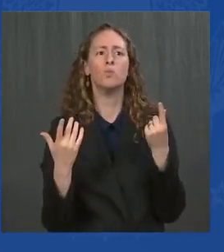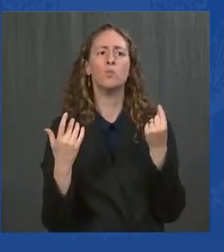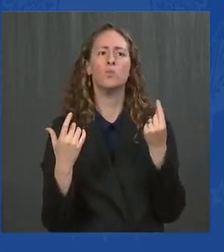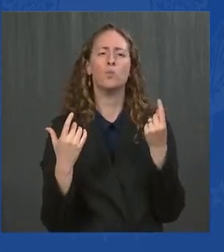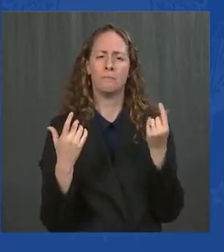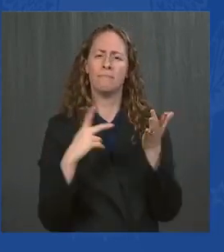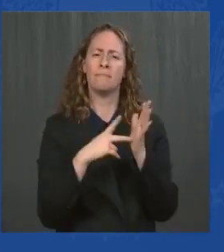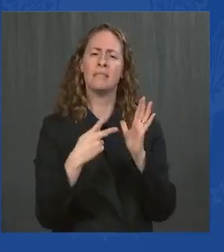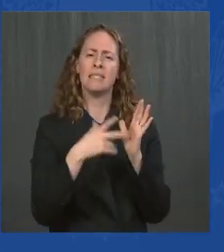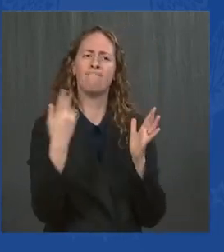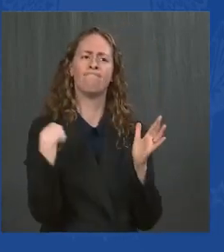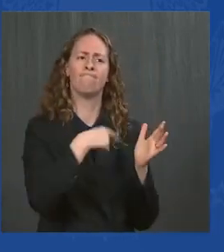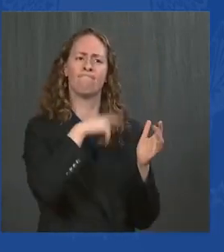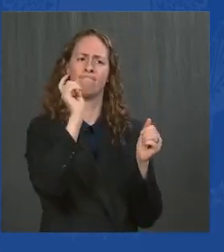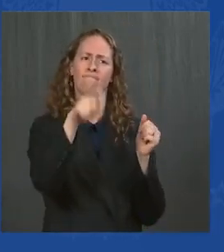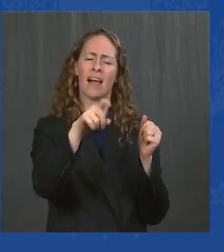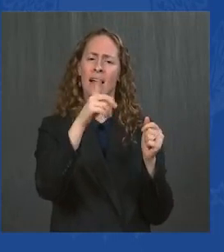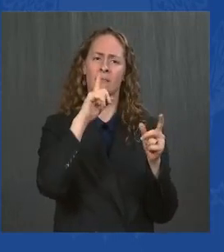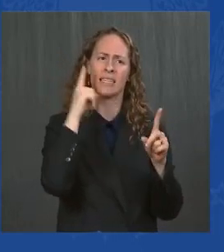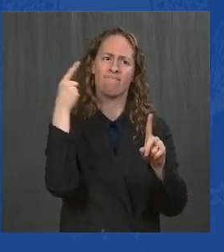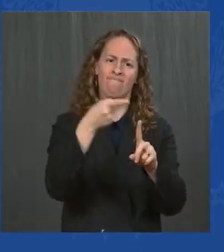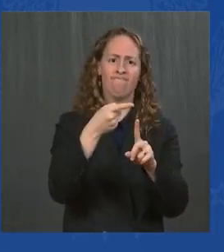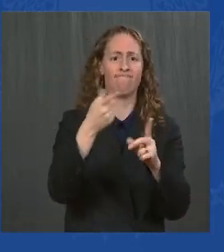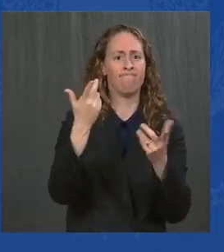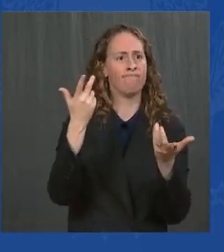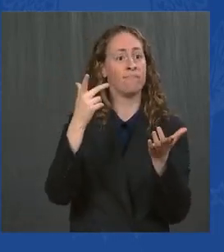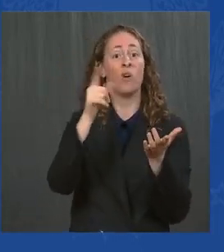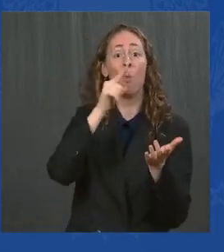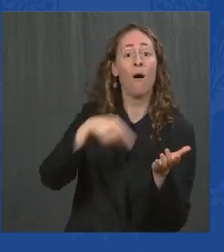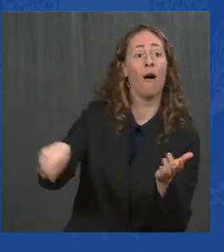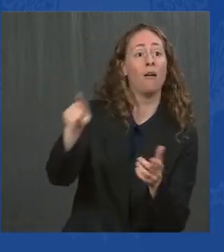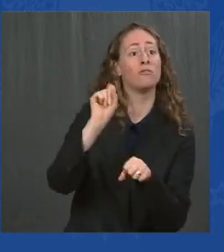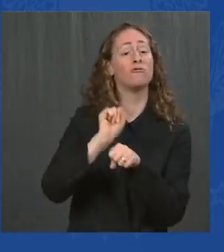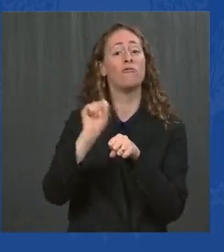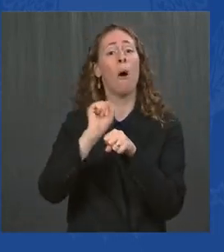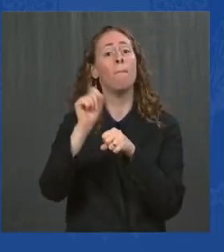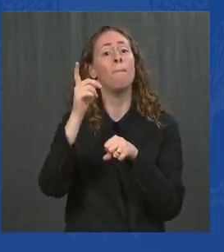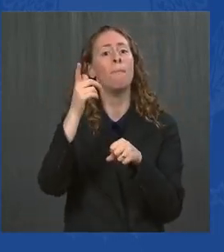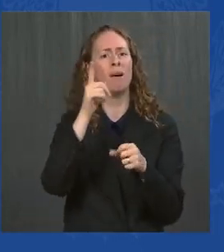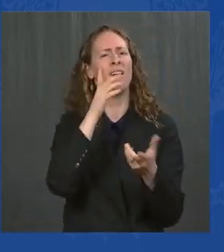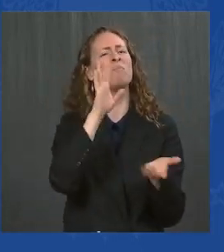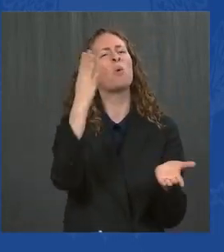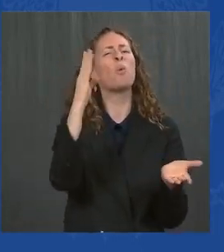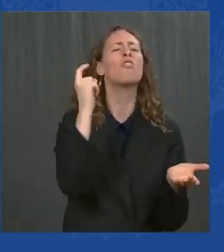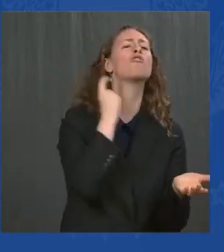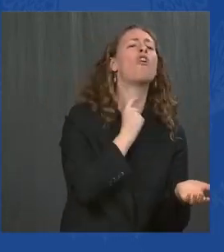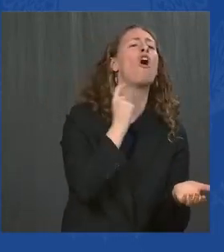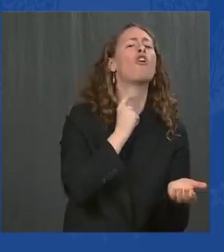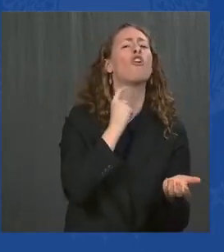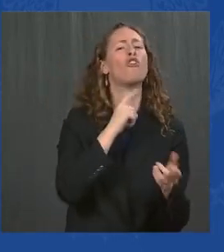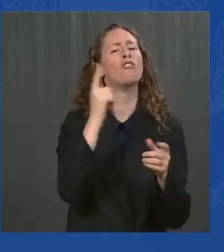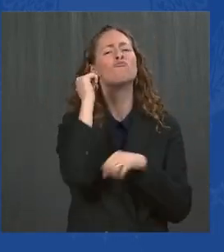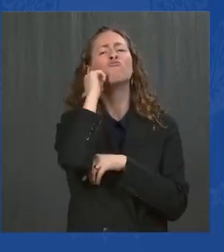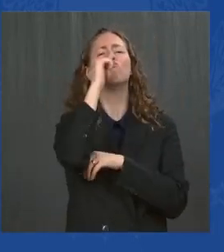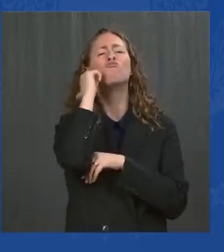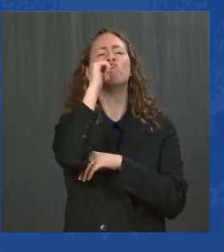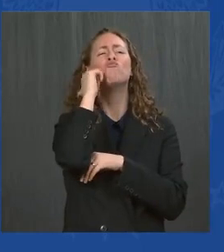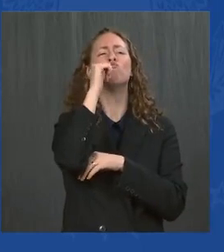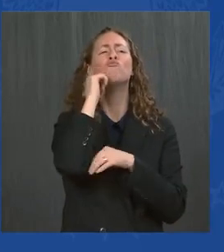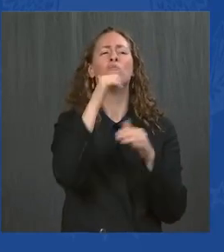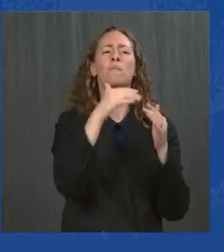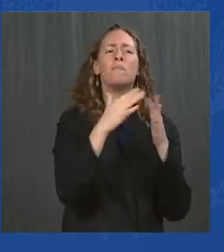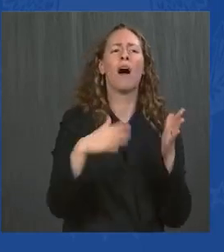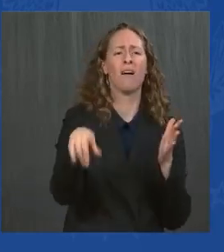jobs for ordinary people, blue-collar workers, jobs at prevailing wage, not $15 an hour or